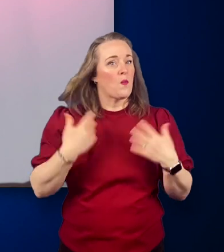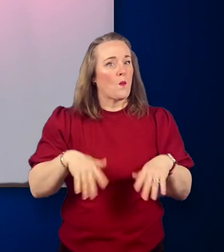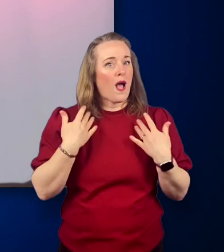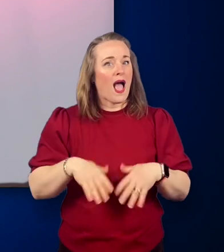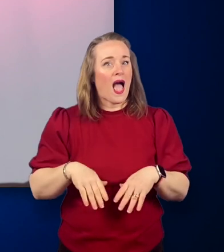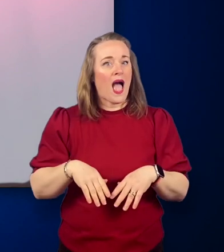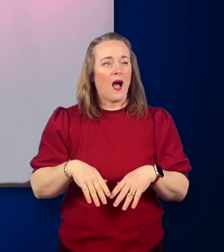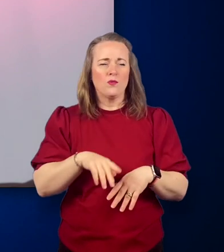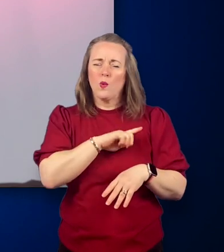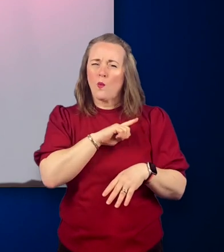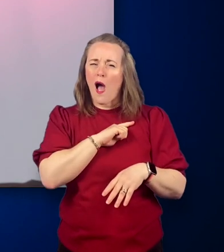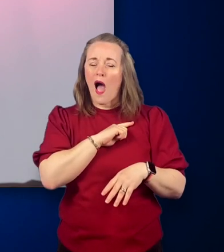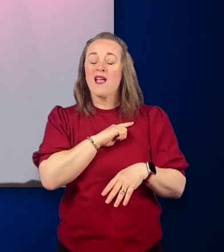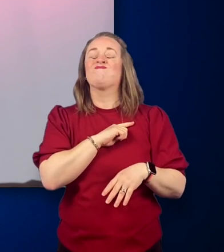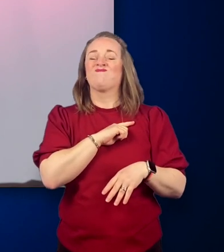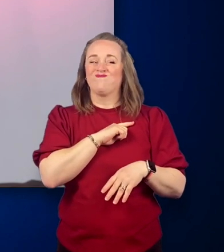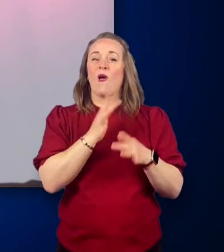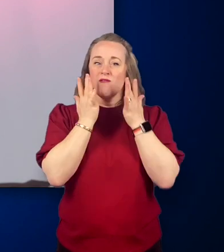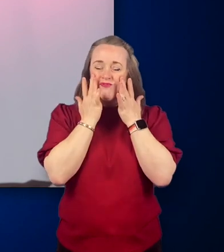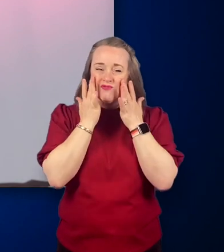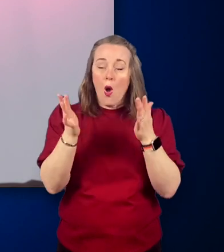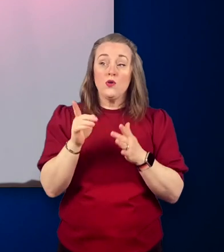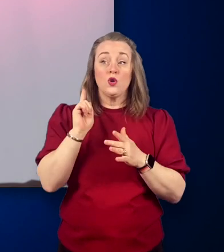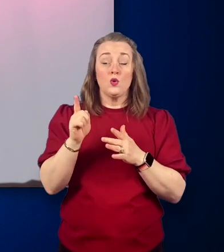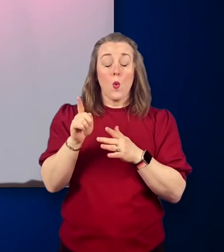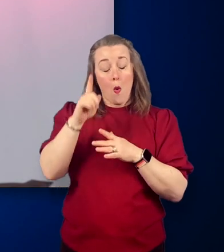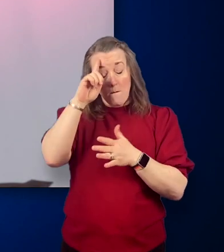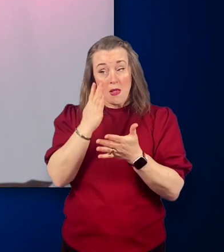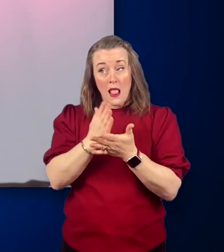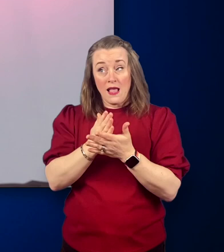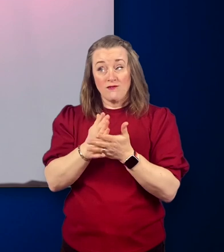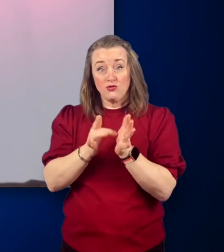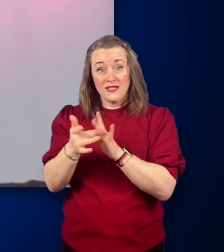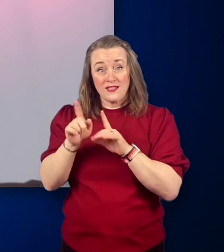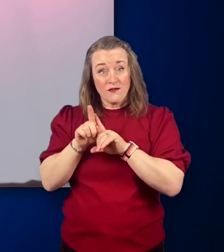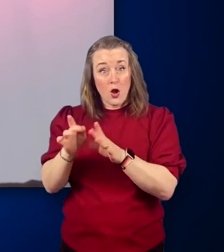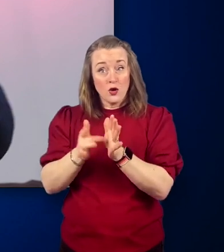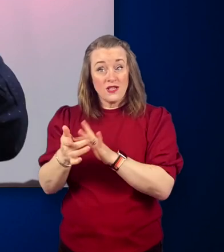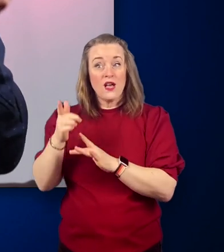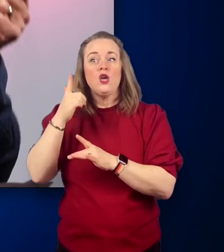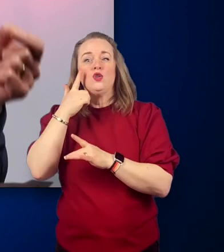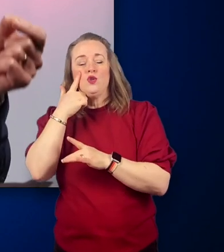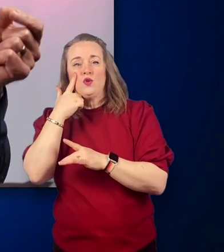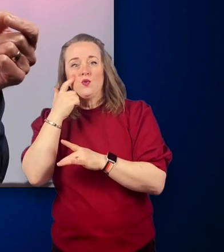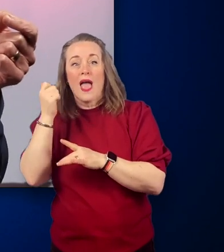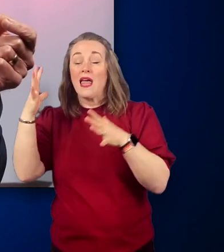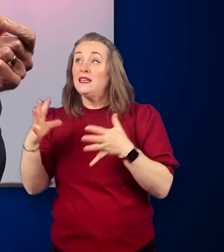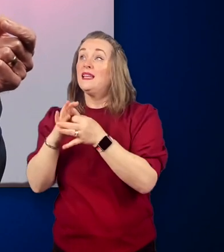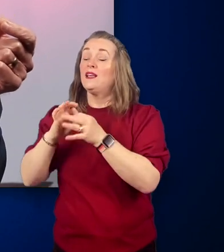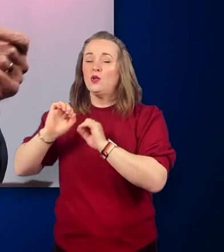Jesus, you can hook your life up to the story of